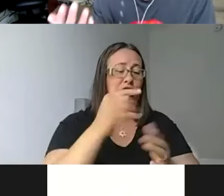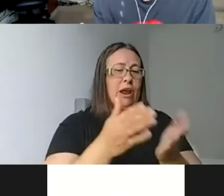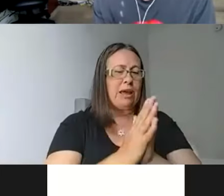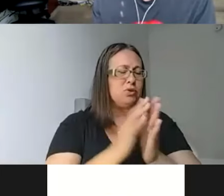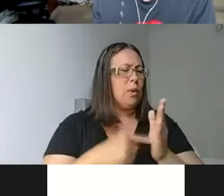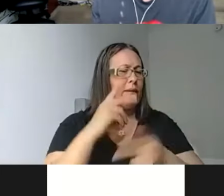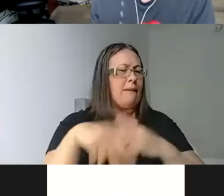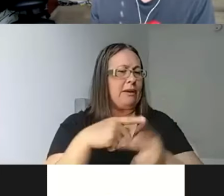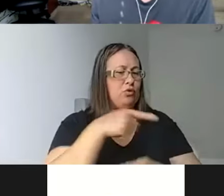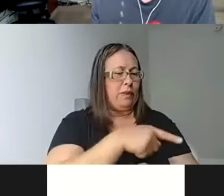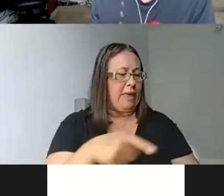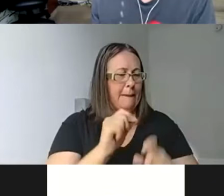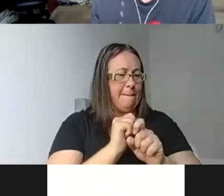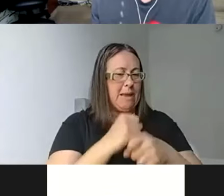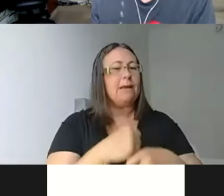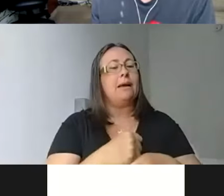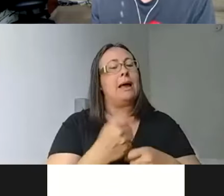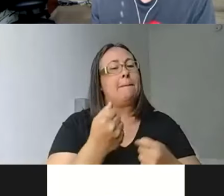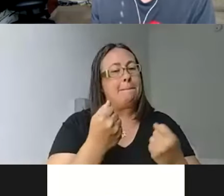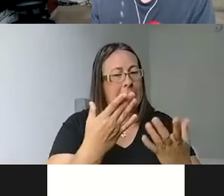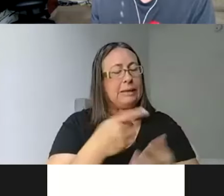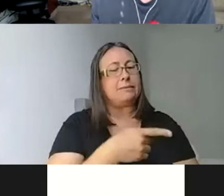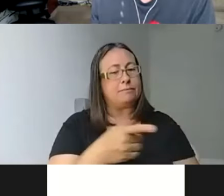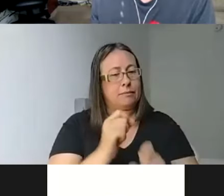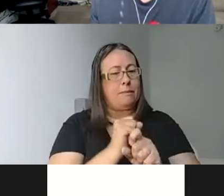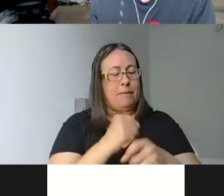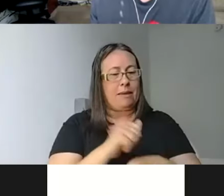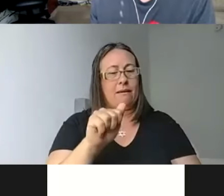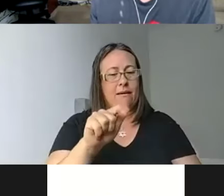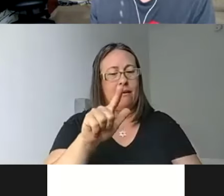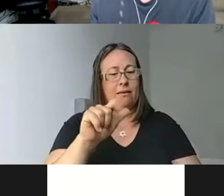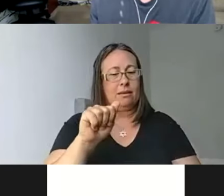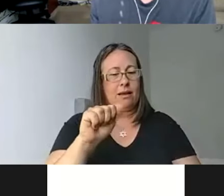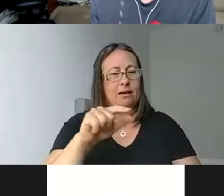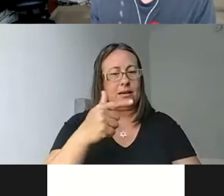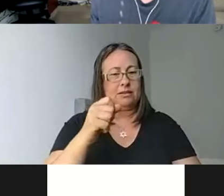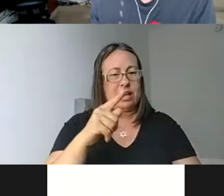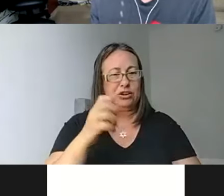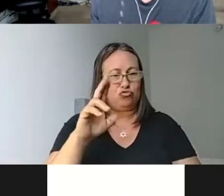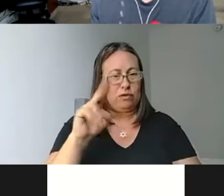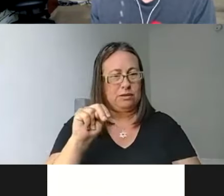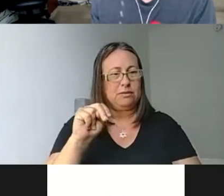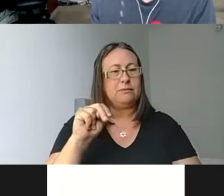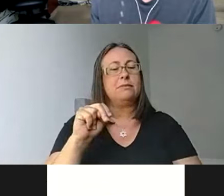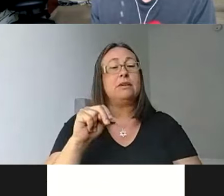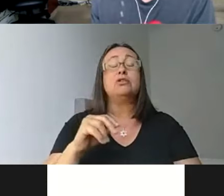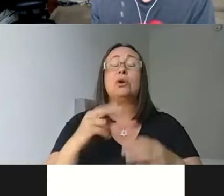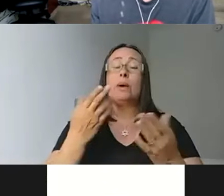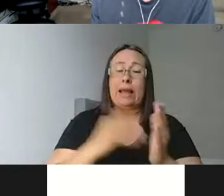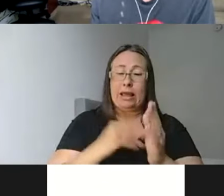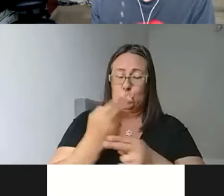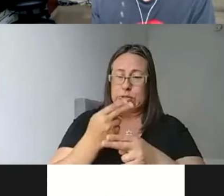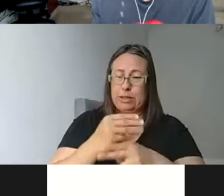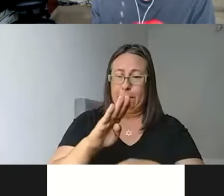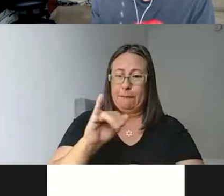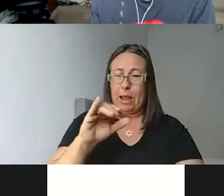a large proportion of them do make oligodendrocytes. All right. And so, using bioinformatics, we've sort of followed